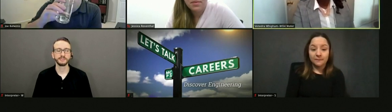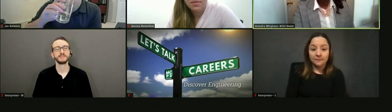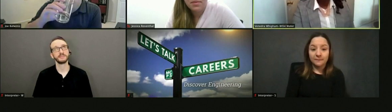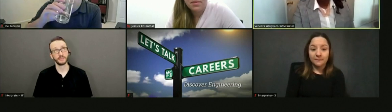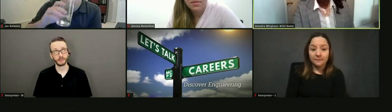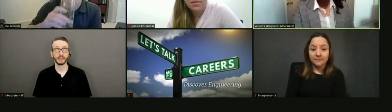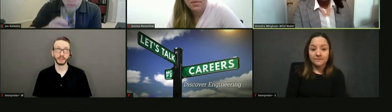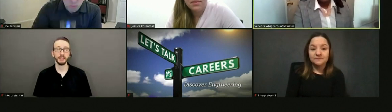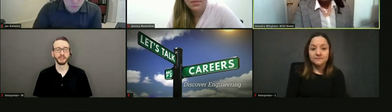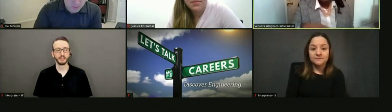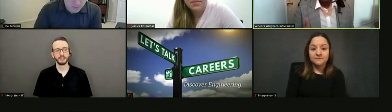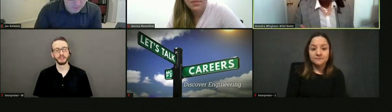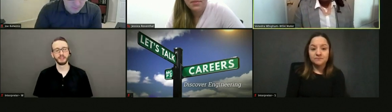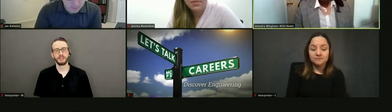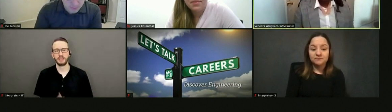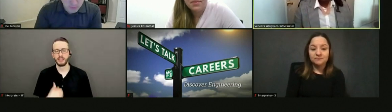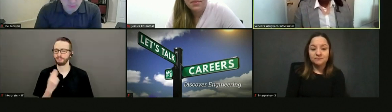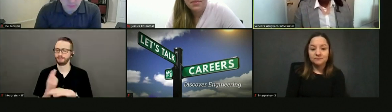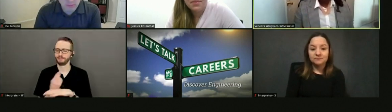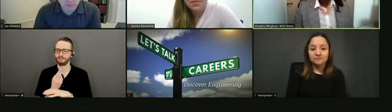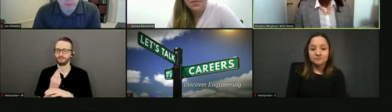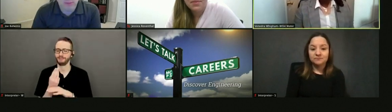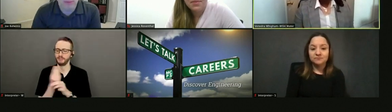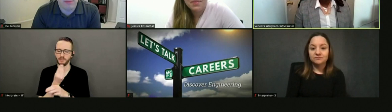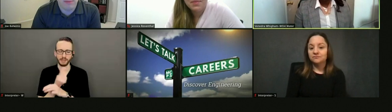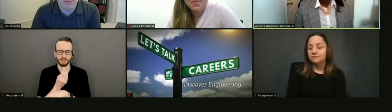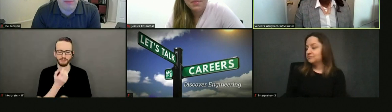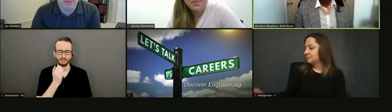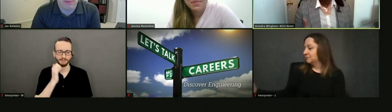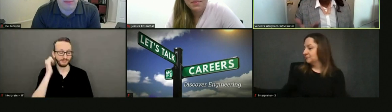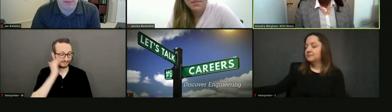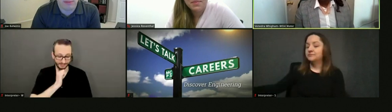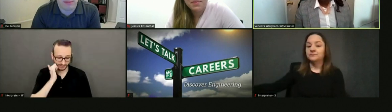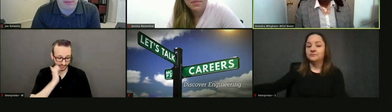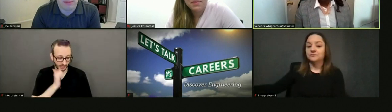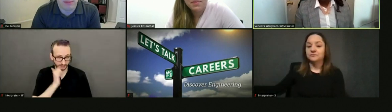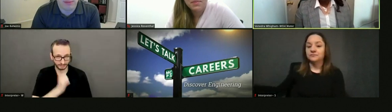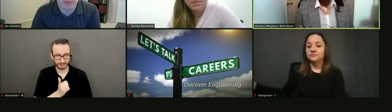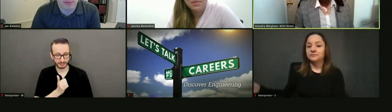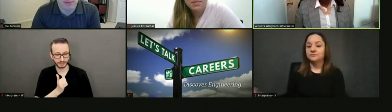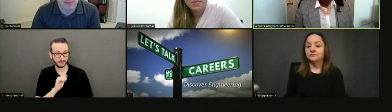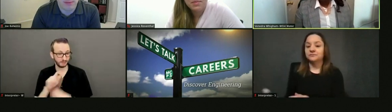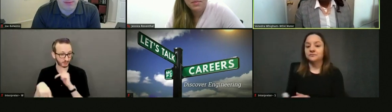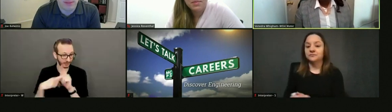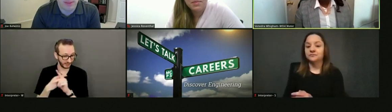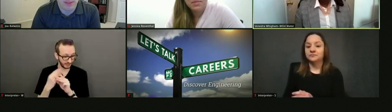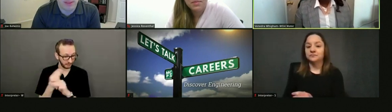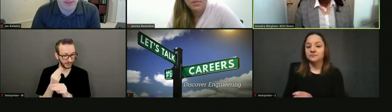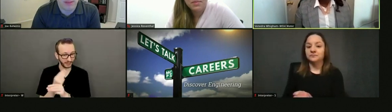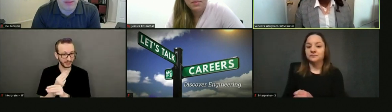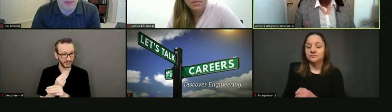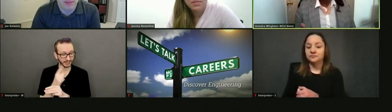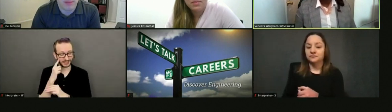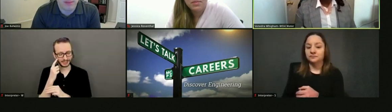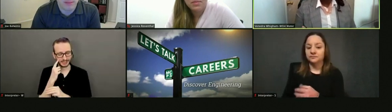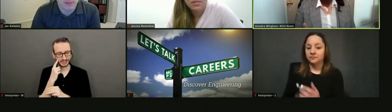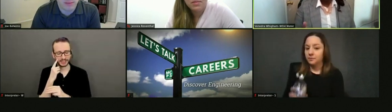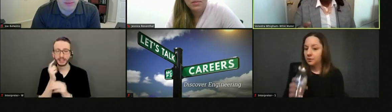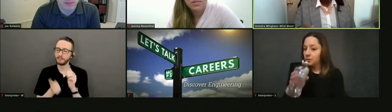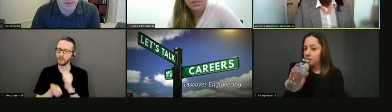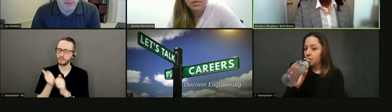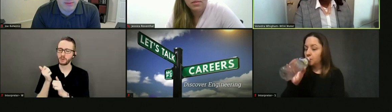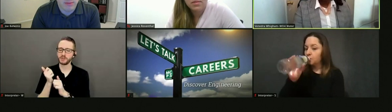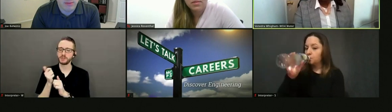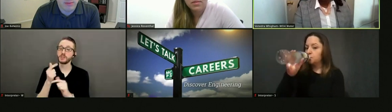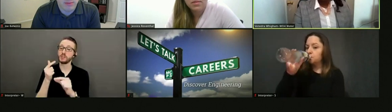I'd say that I use math daily, and the type, for the most part, that I'm using is